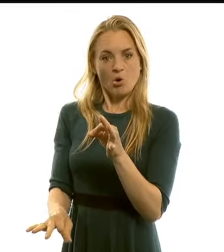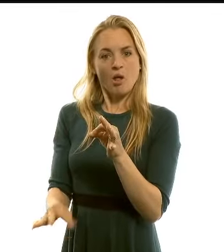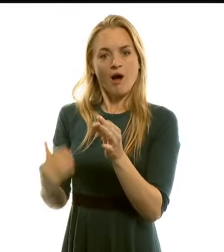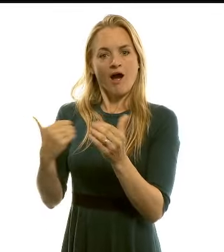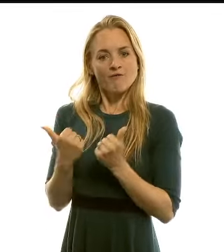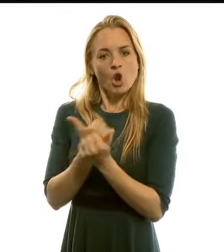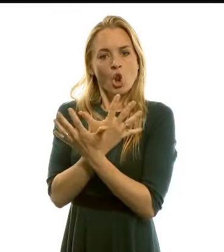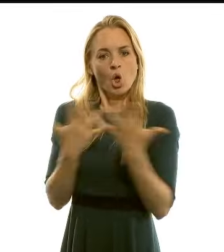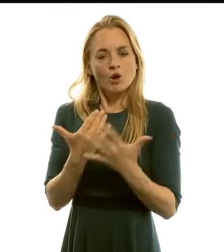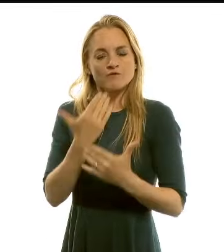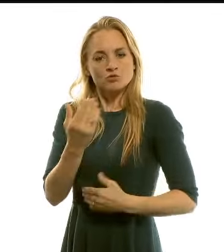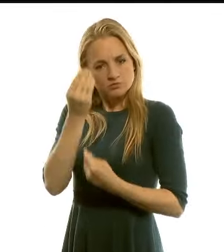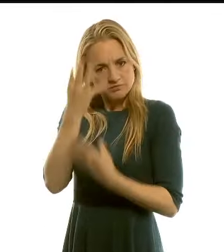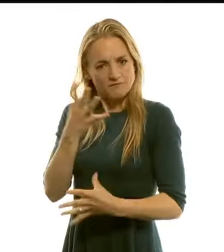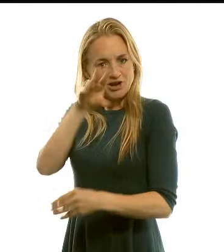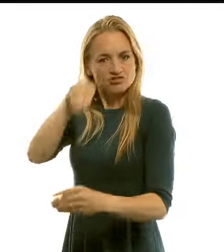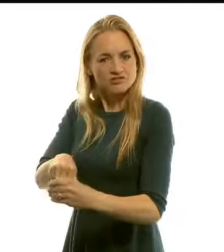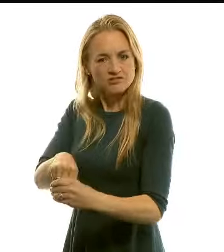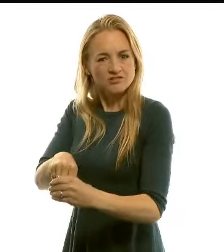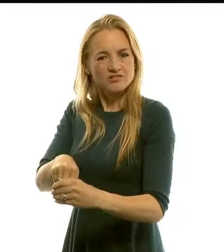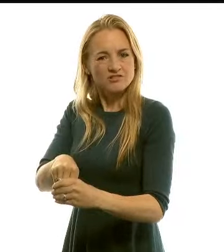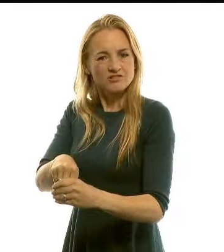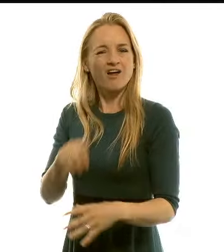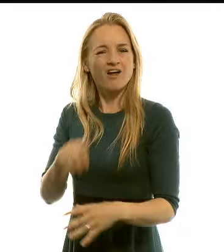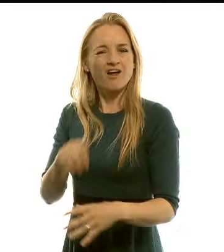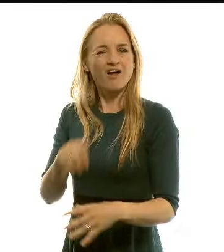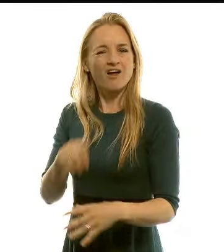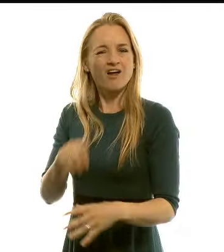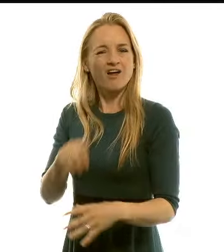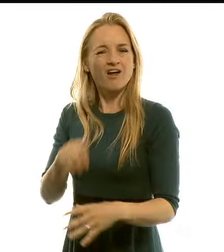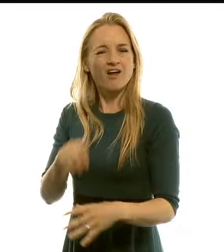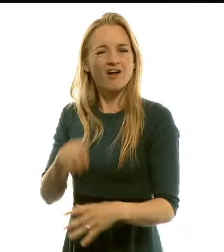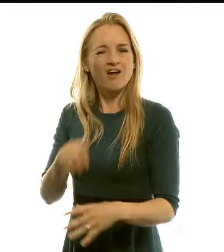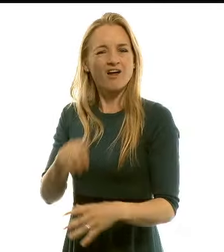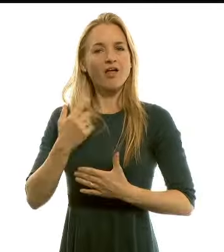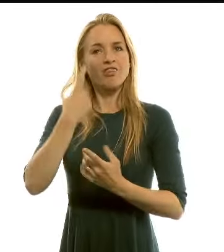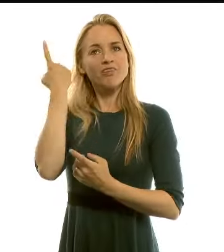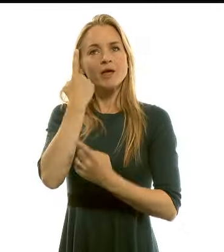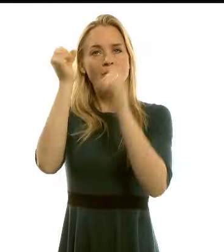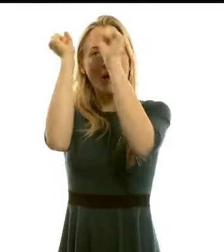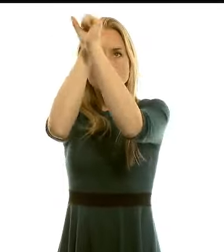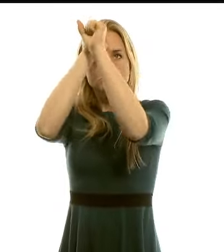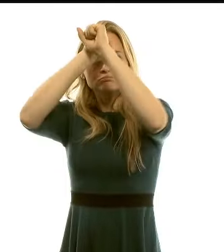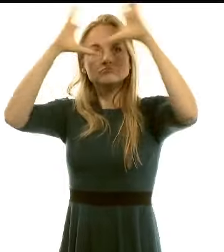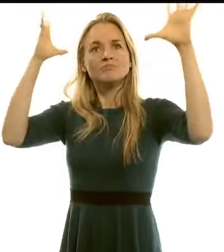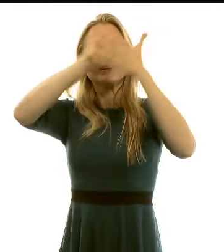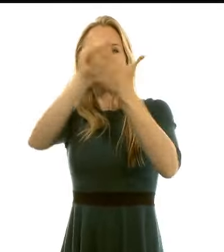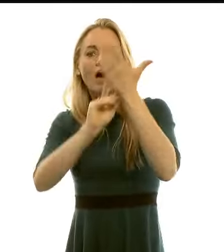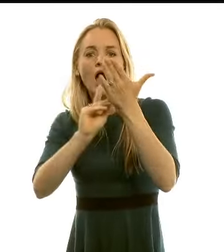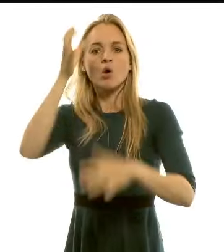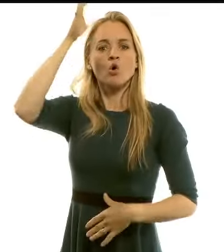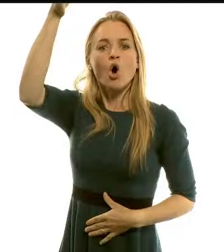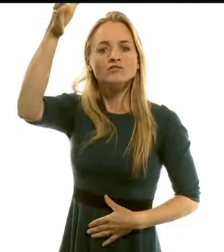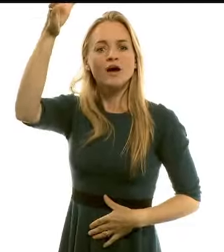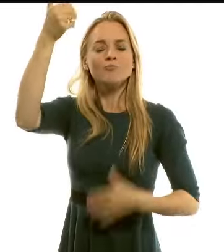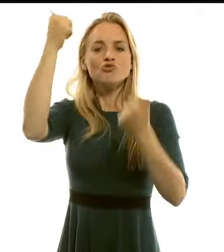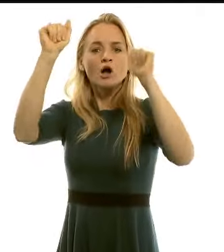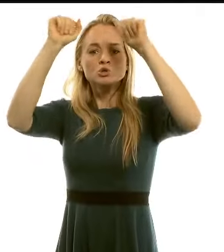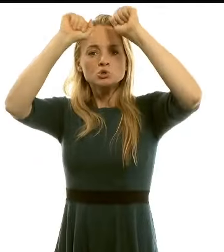about boiling a concept or a design down to its simplest and clearest elements. LEGO bricks can